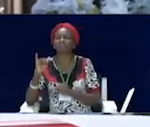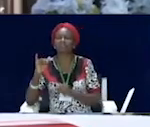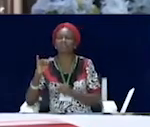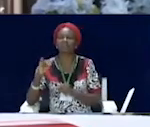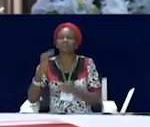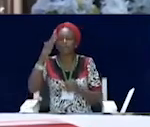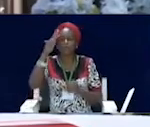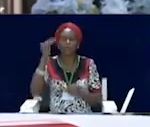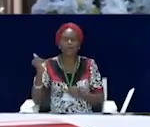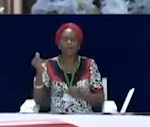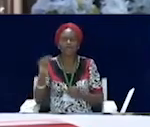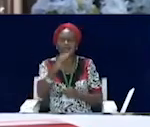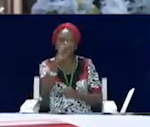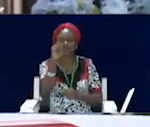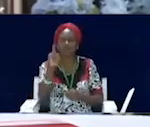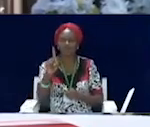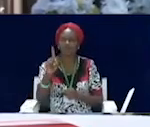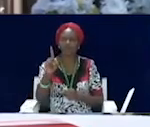Why?